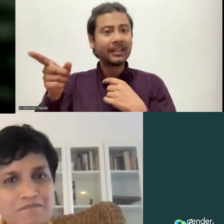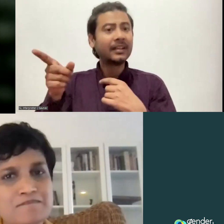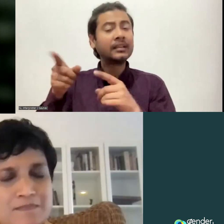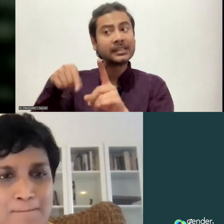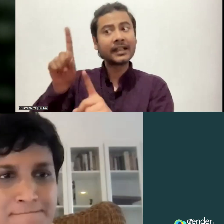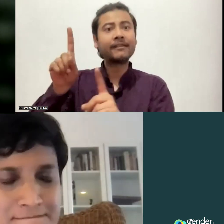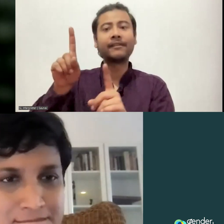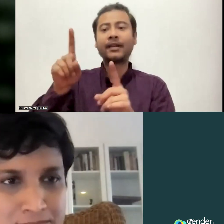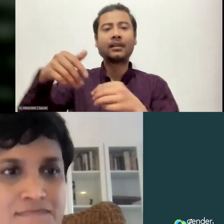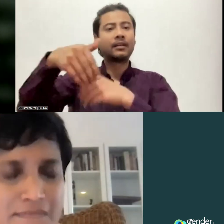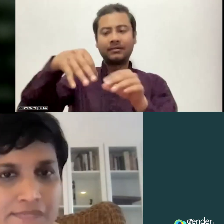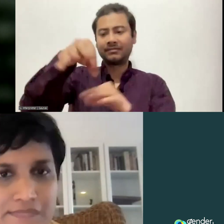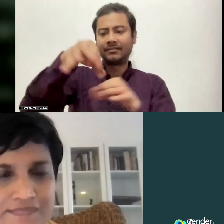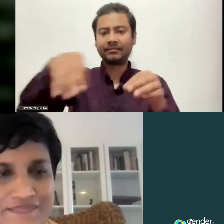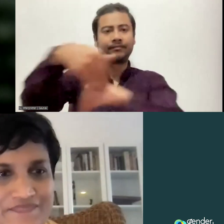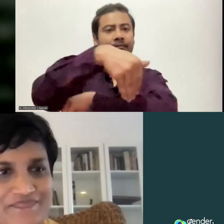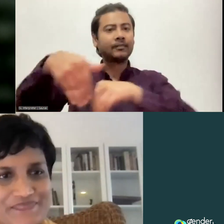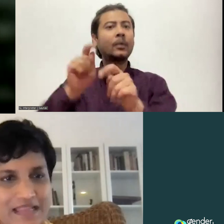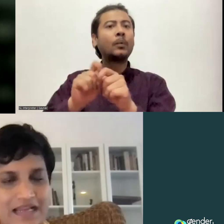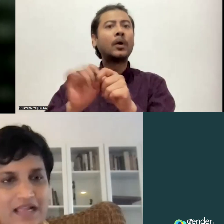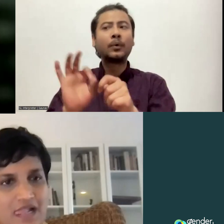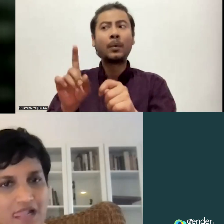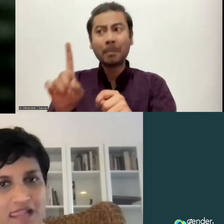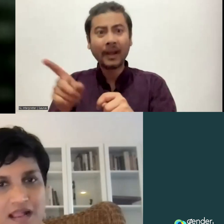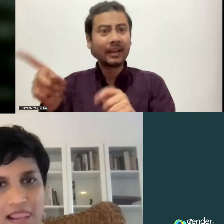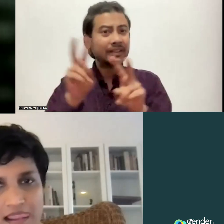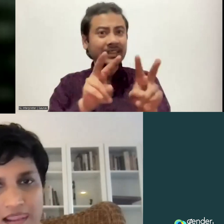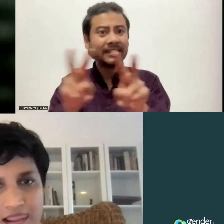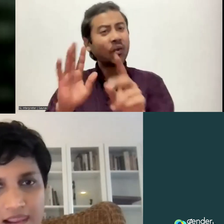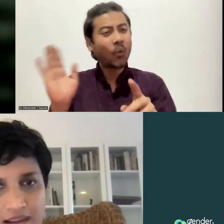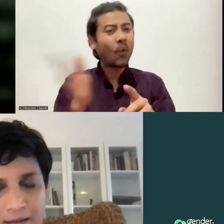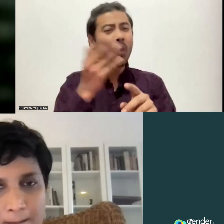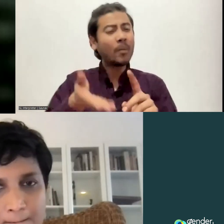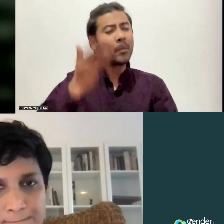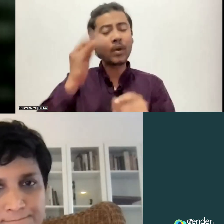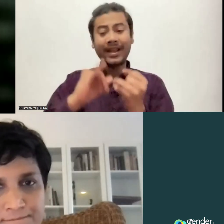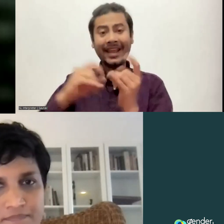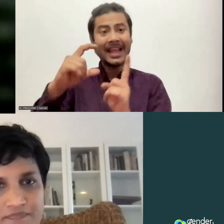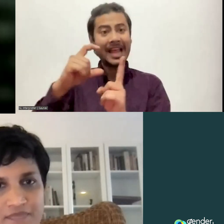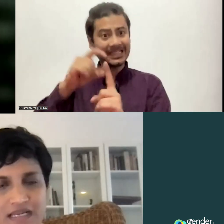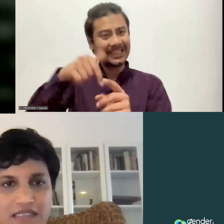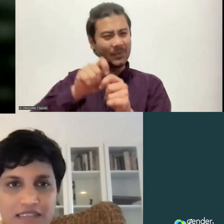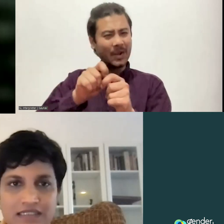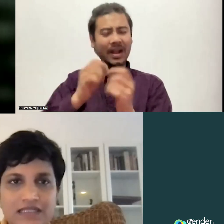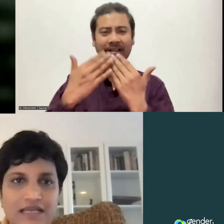she doesn't come from that field. So who can be a social design practitioner?